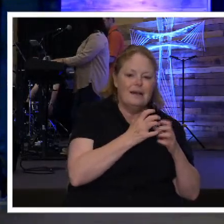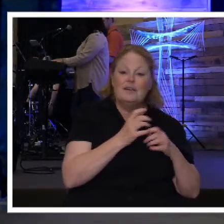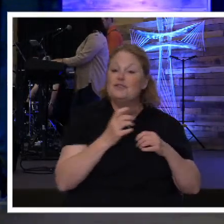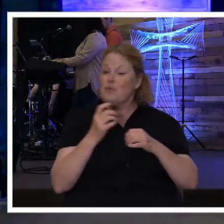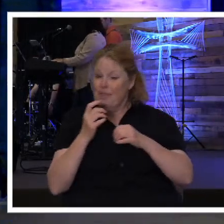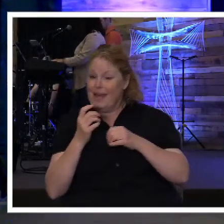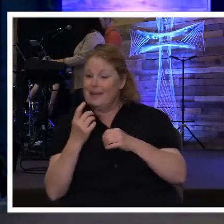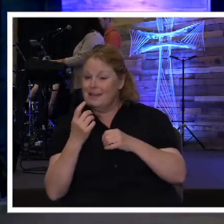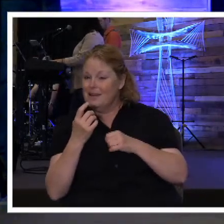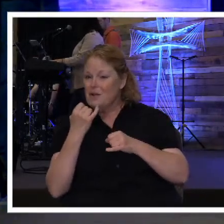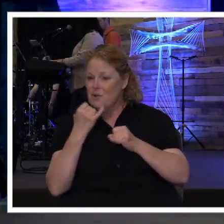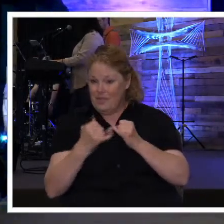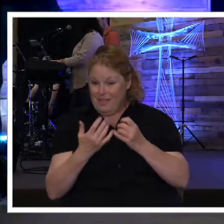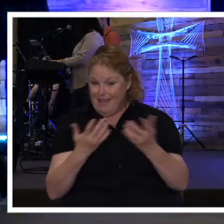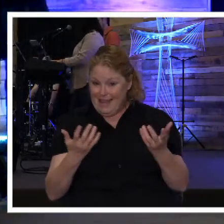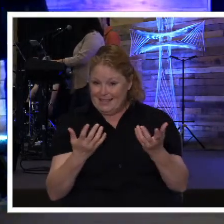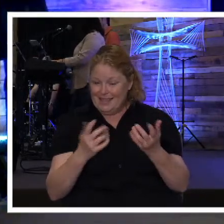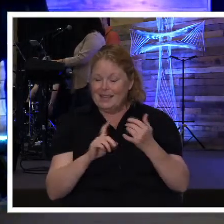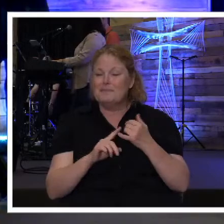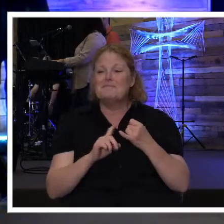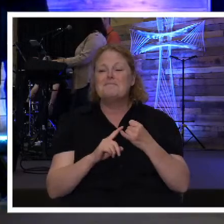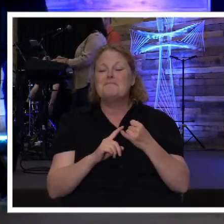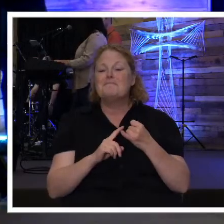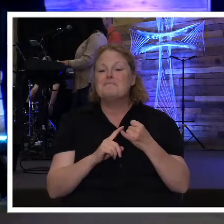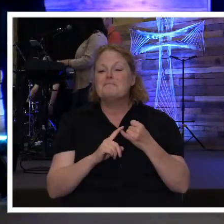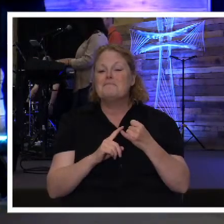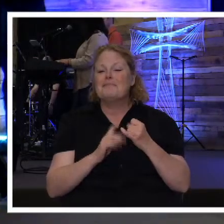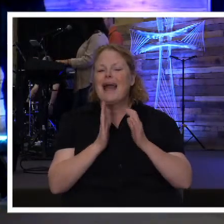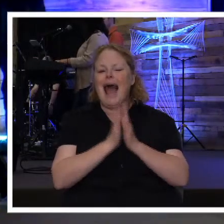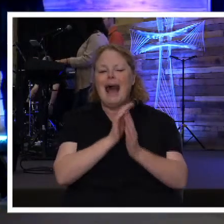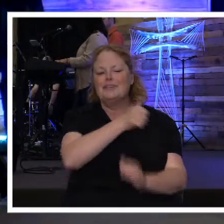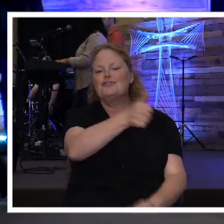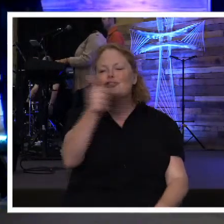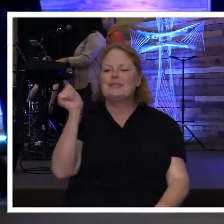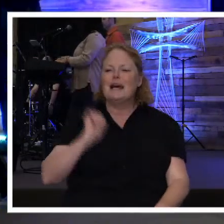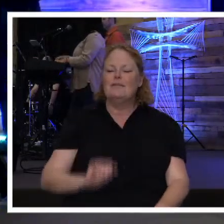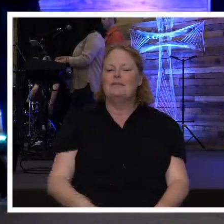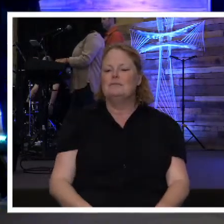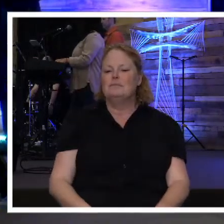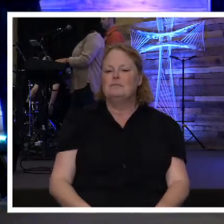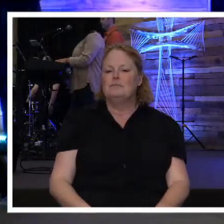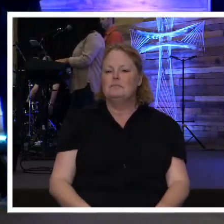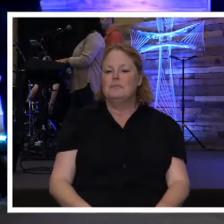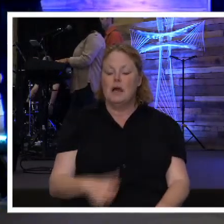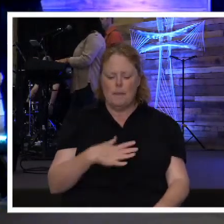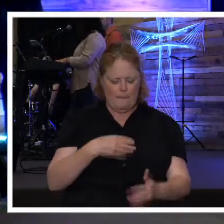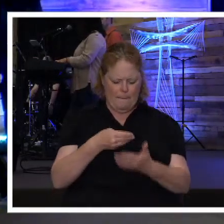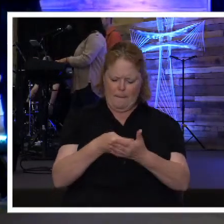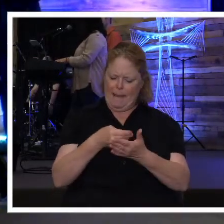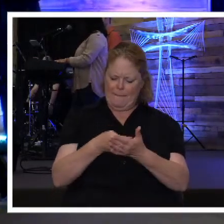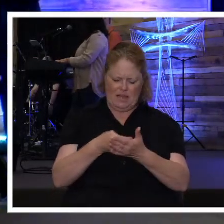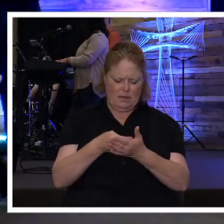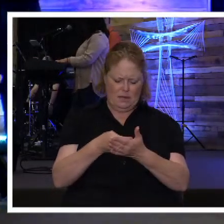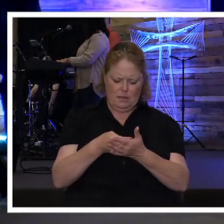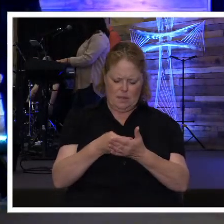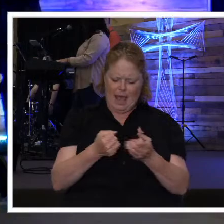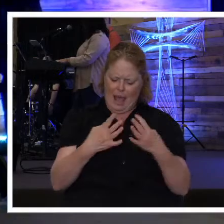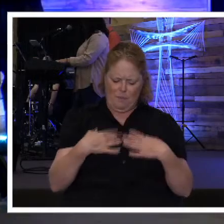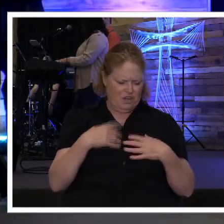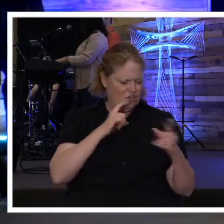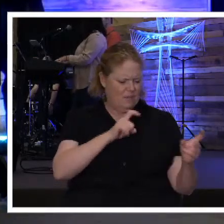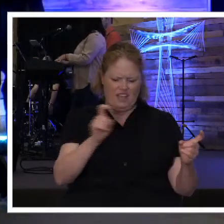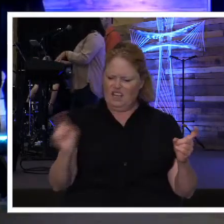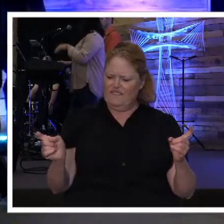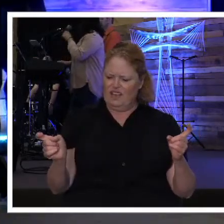action step of have a plan. Ask yourself, how much of my wealth am I giving away? If it's